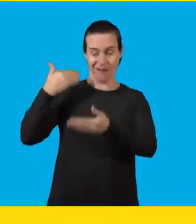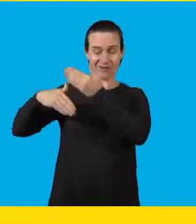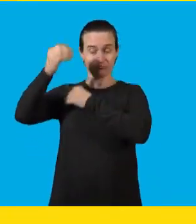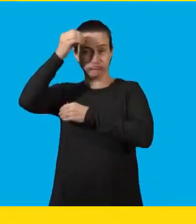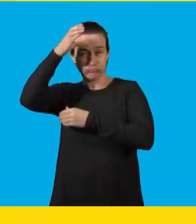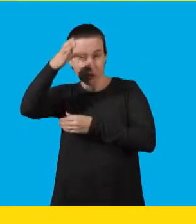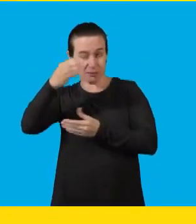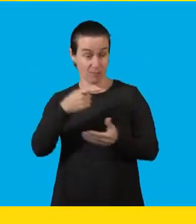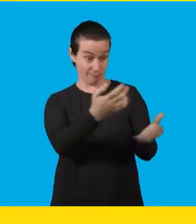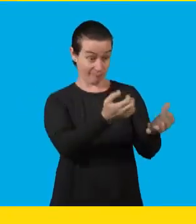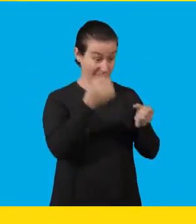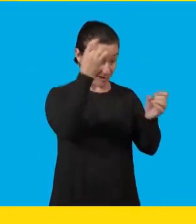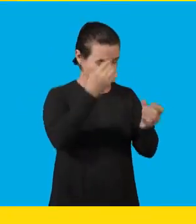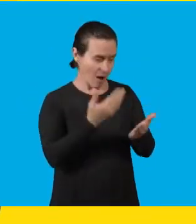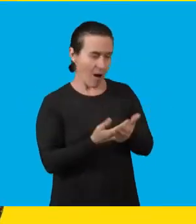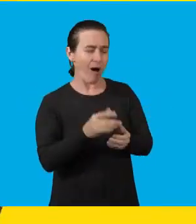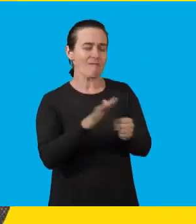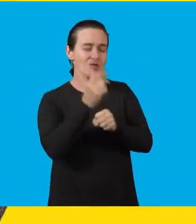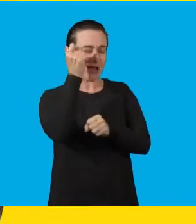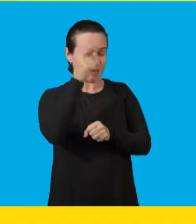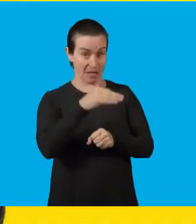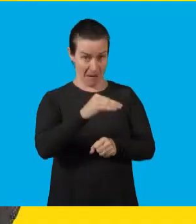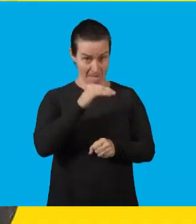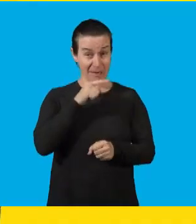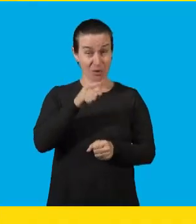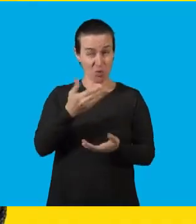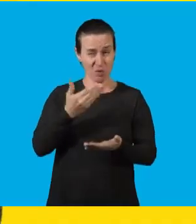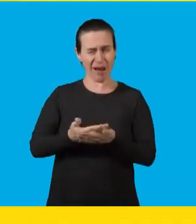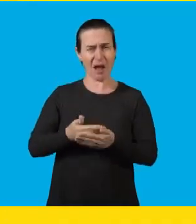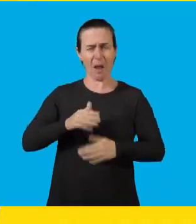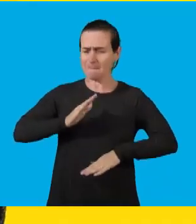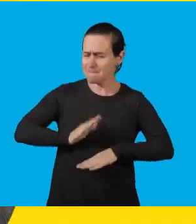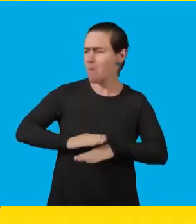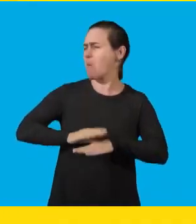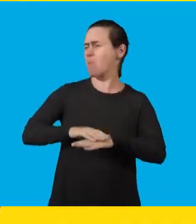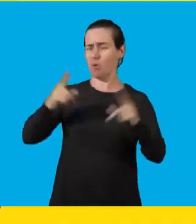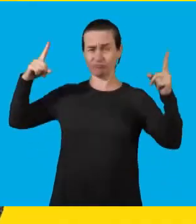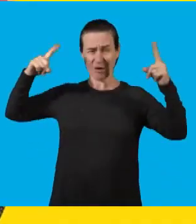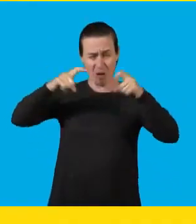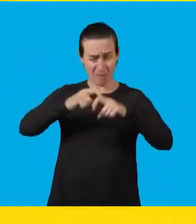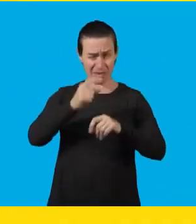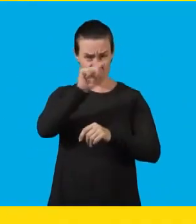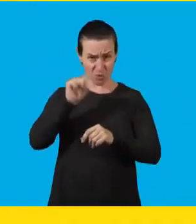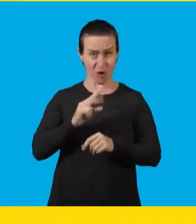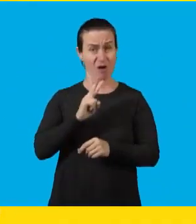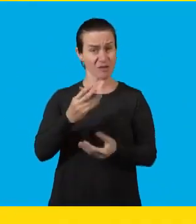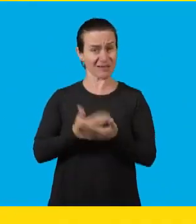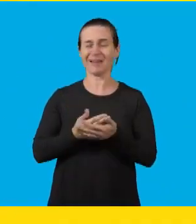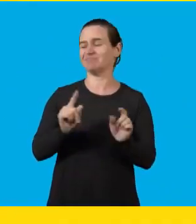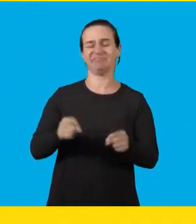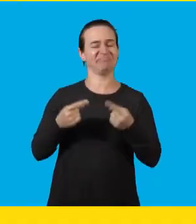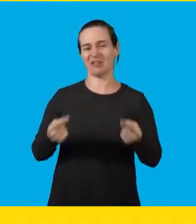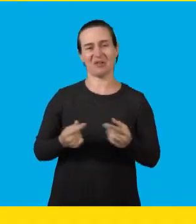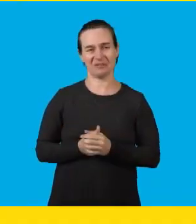and you cannot interpret the sources, that means you cannot be able to answer other higher level or higher